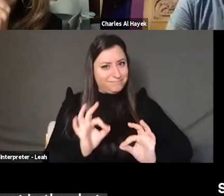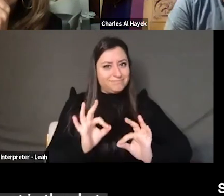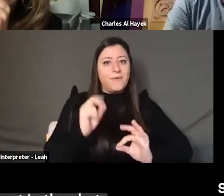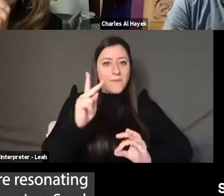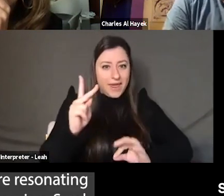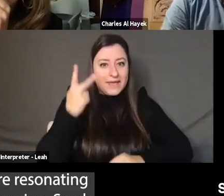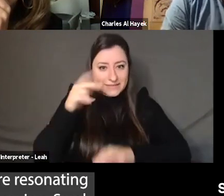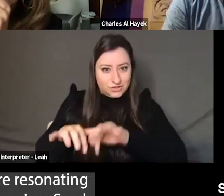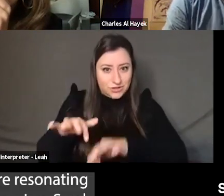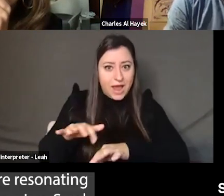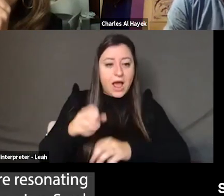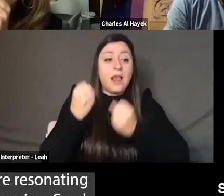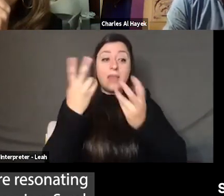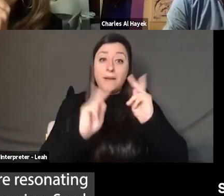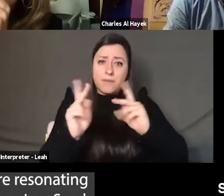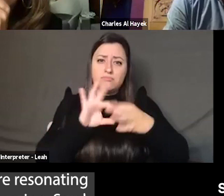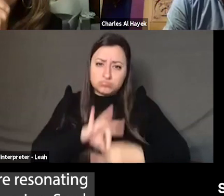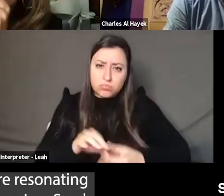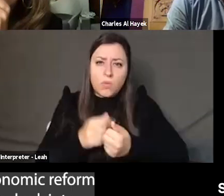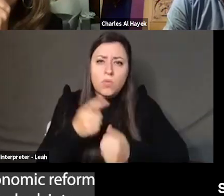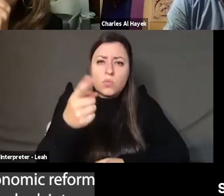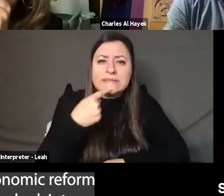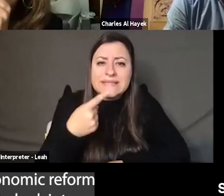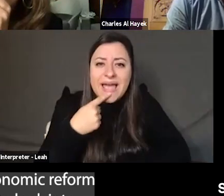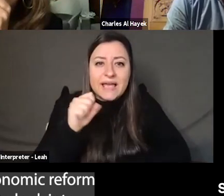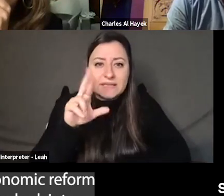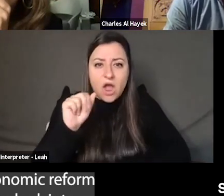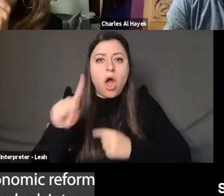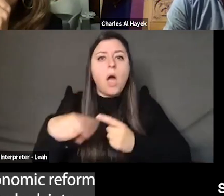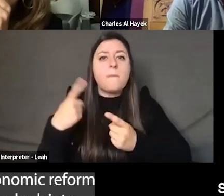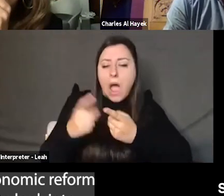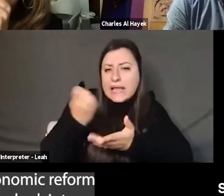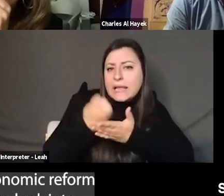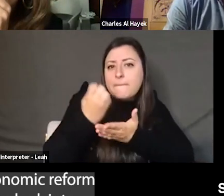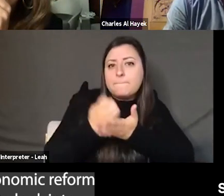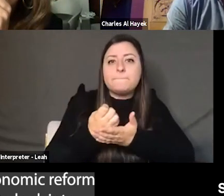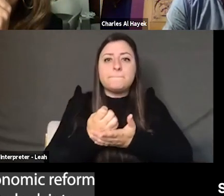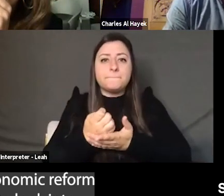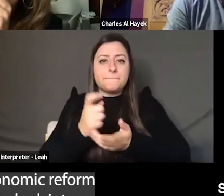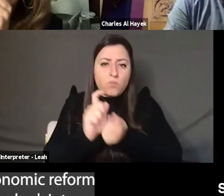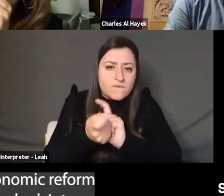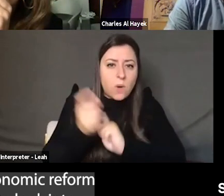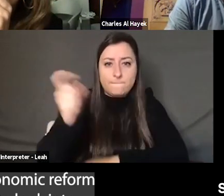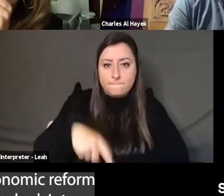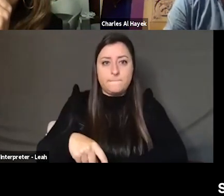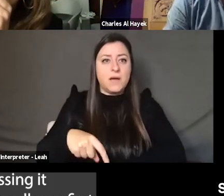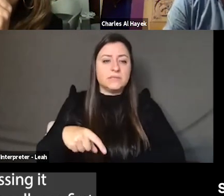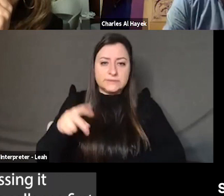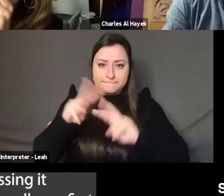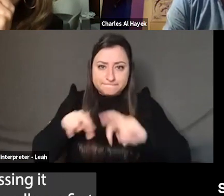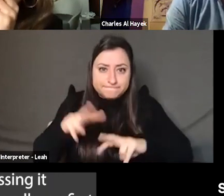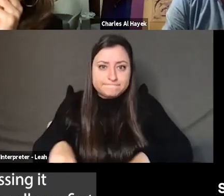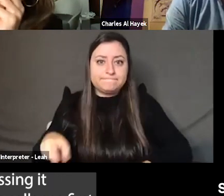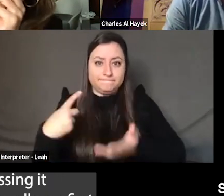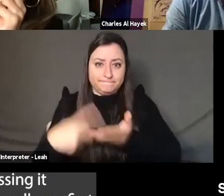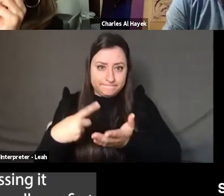chat, a lot of people are resonating with what you're saying, Sarah, regarding the economic reform that we need to look into and